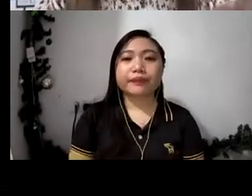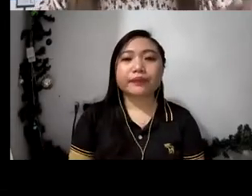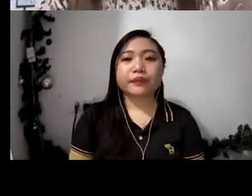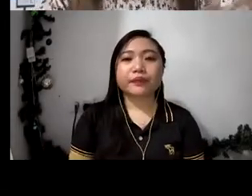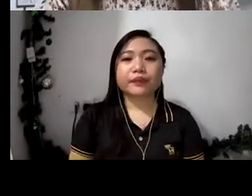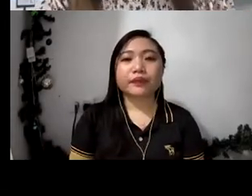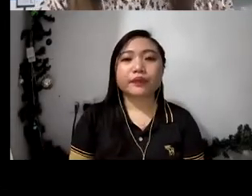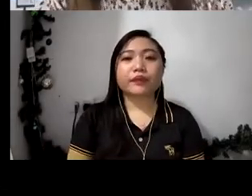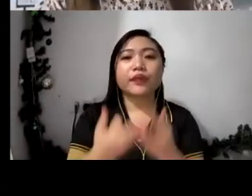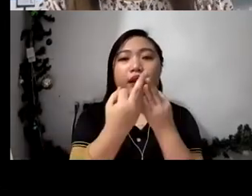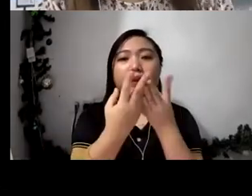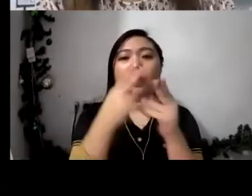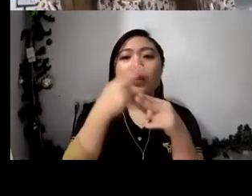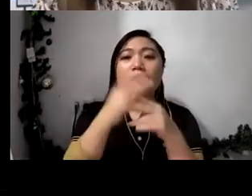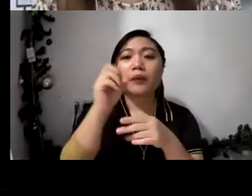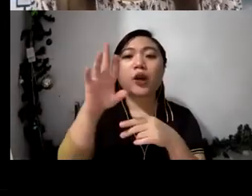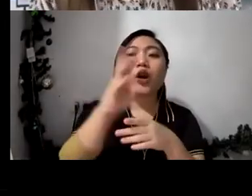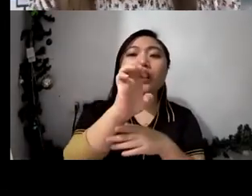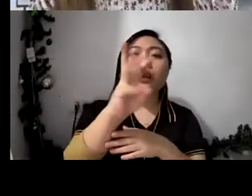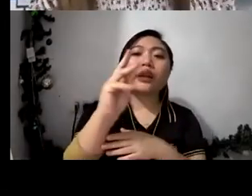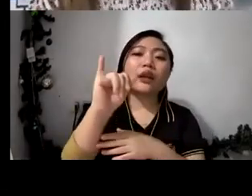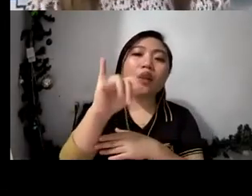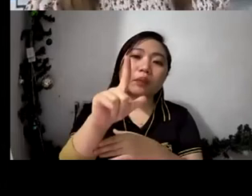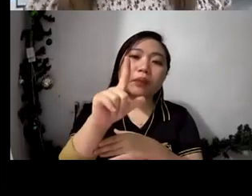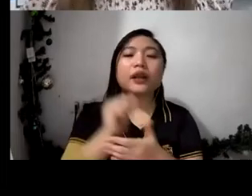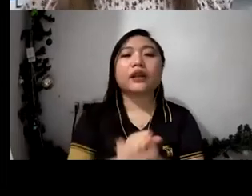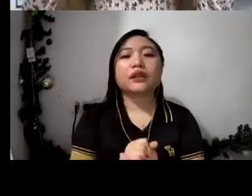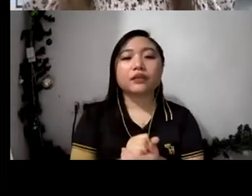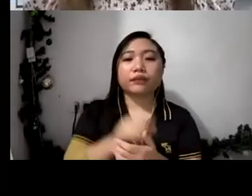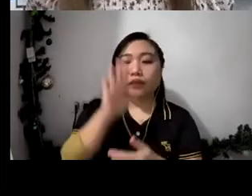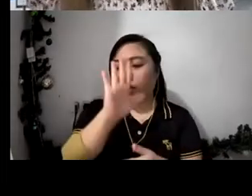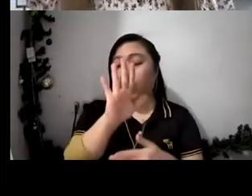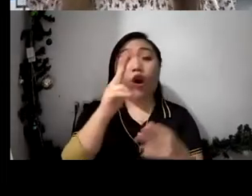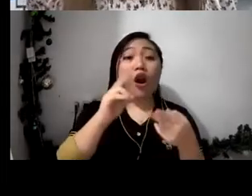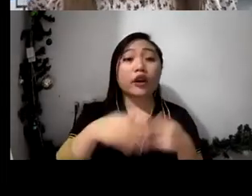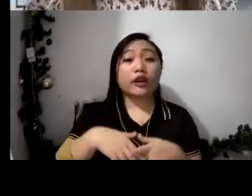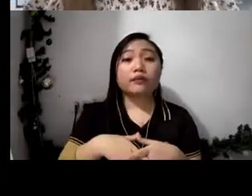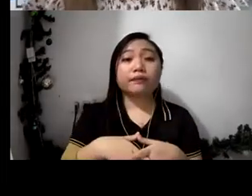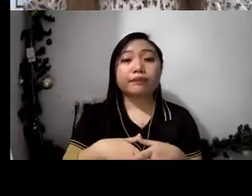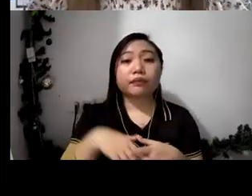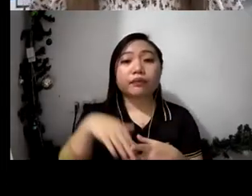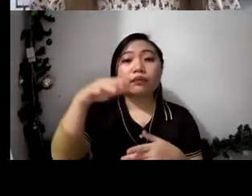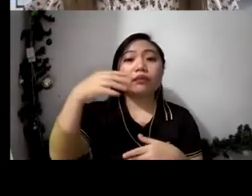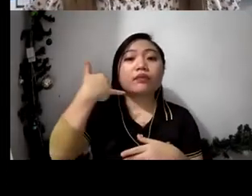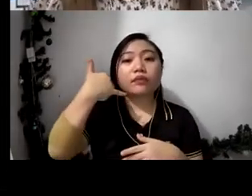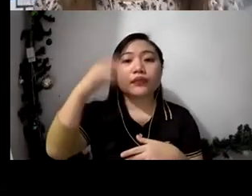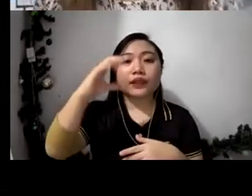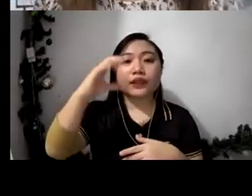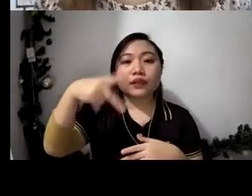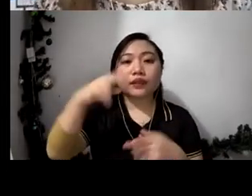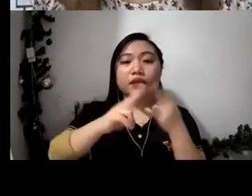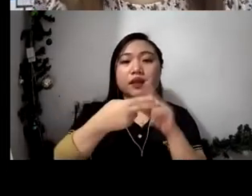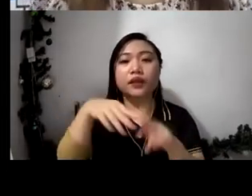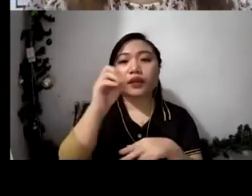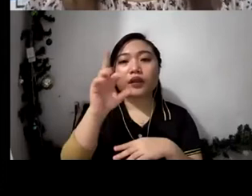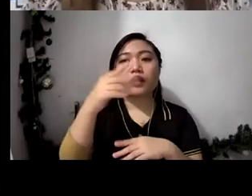Facebook name or email us your phone numbers, or if you don't have GCash account, maybe we